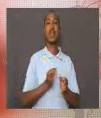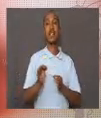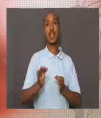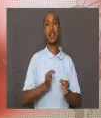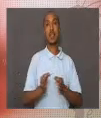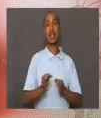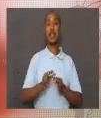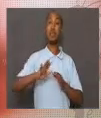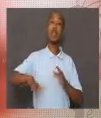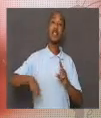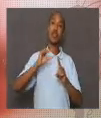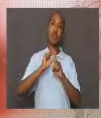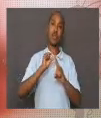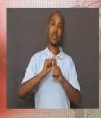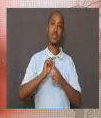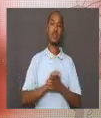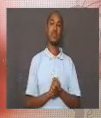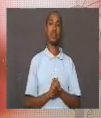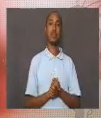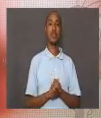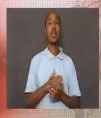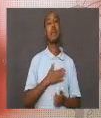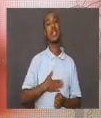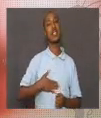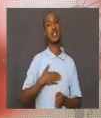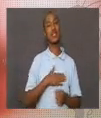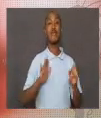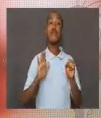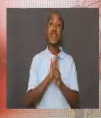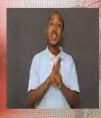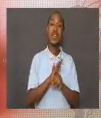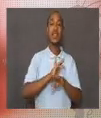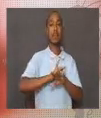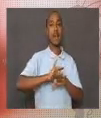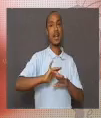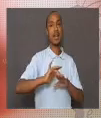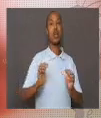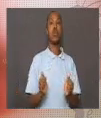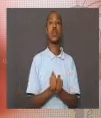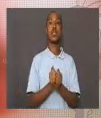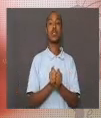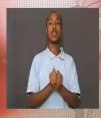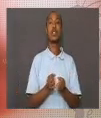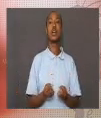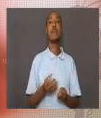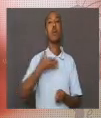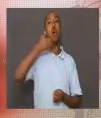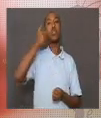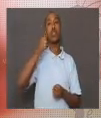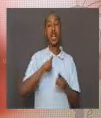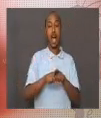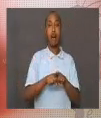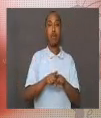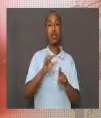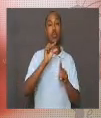have missing words. Please fill in the blanks with the most appropriate words